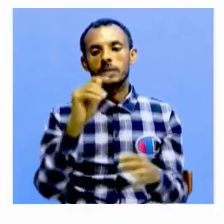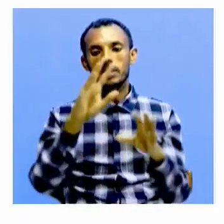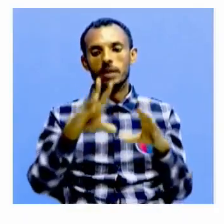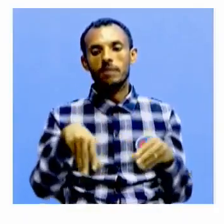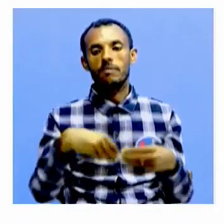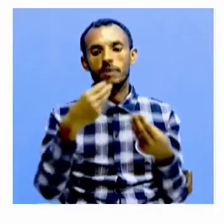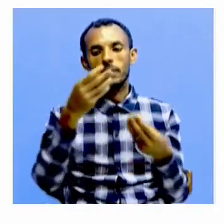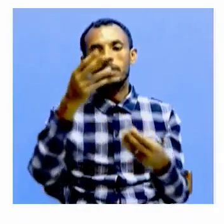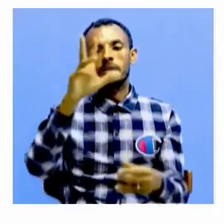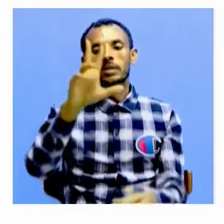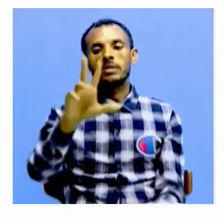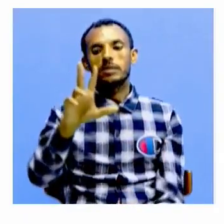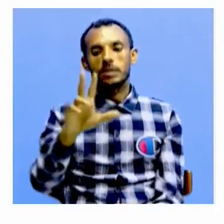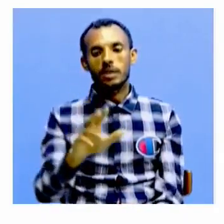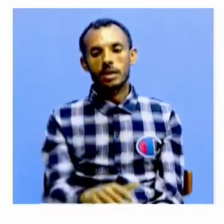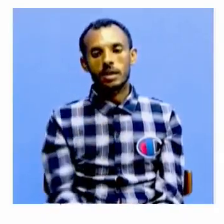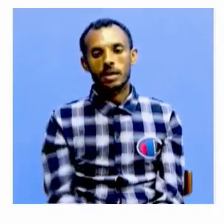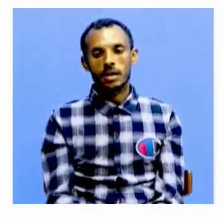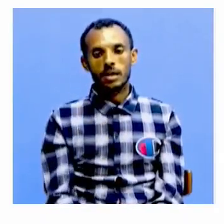3